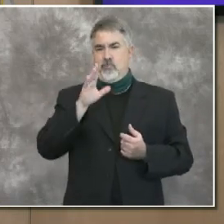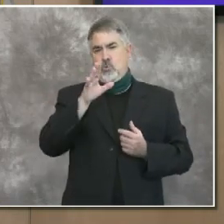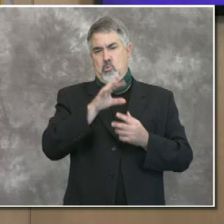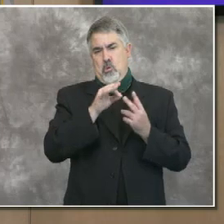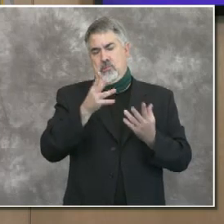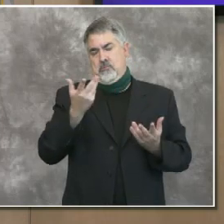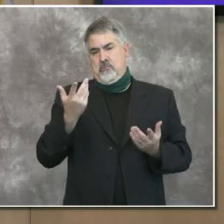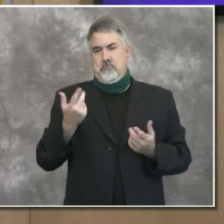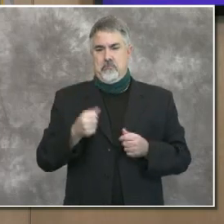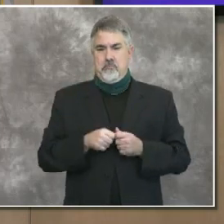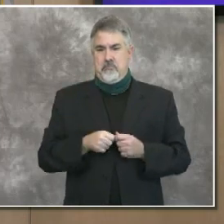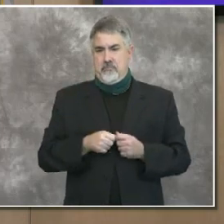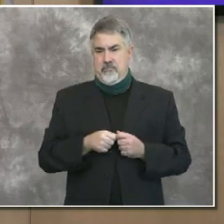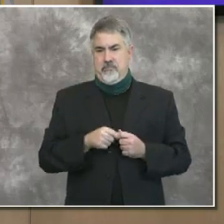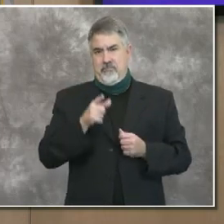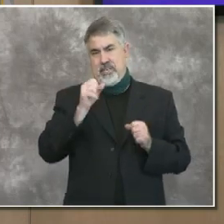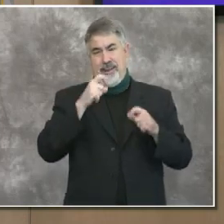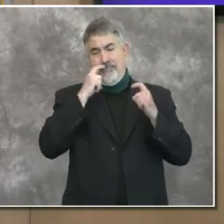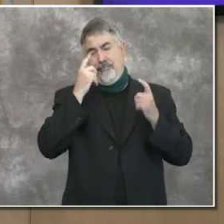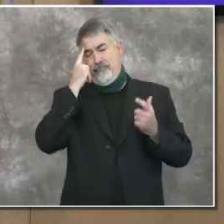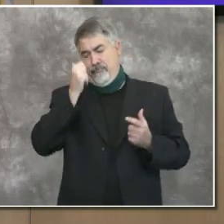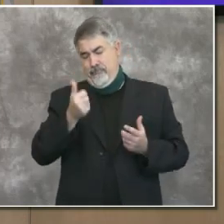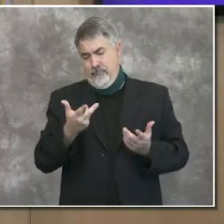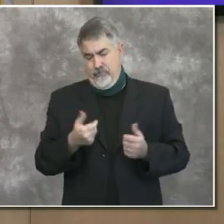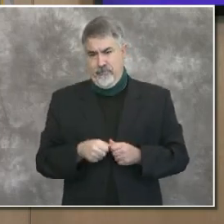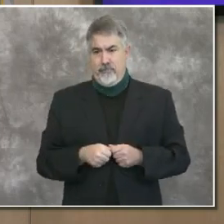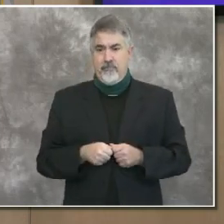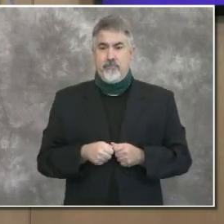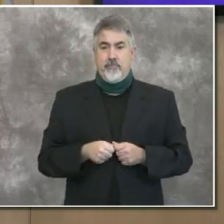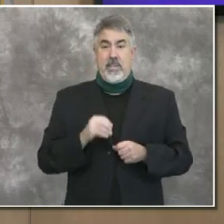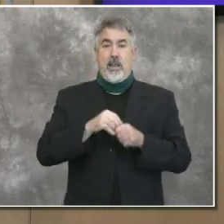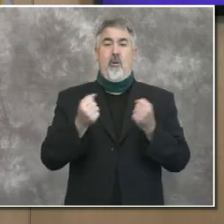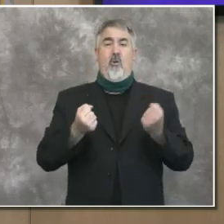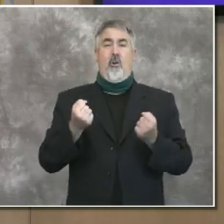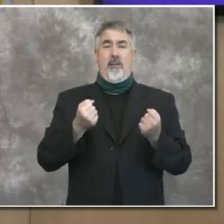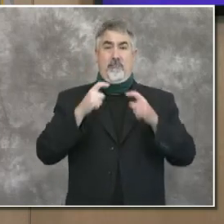can. If you're in a car alone, or if you're